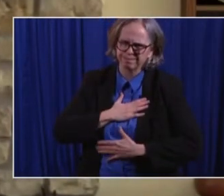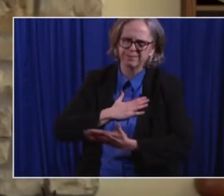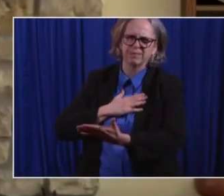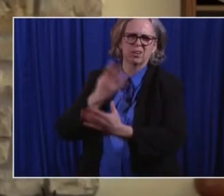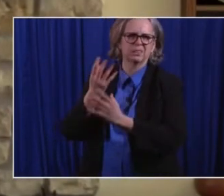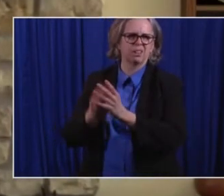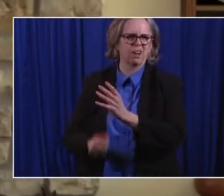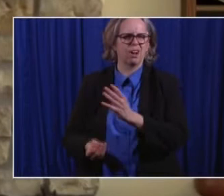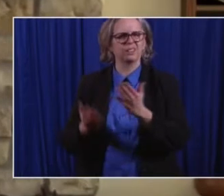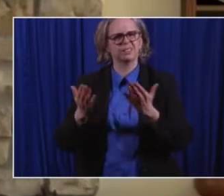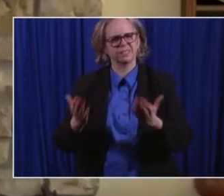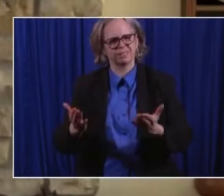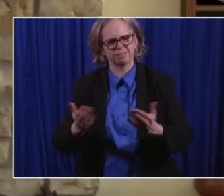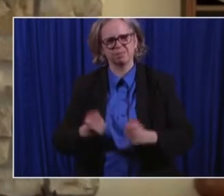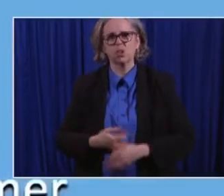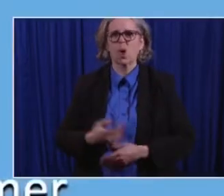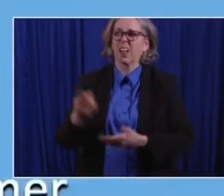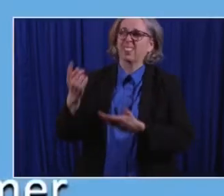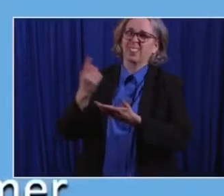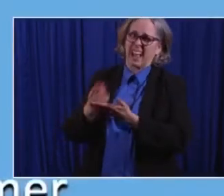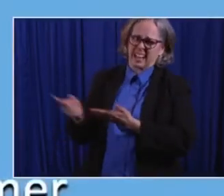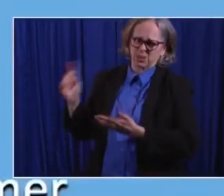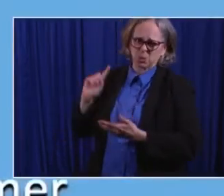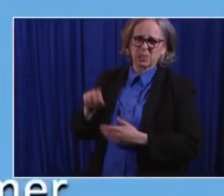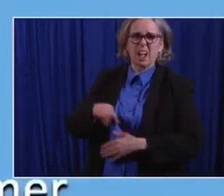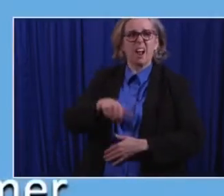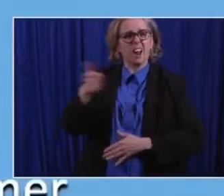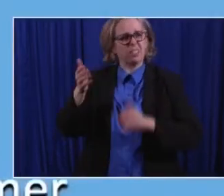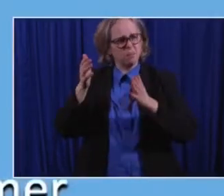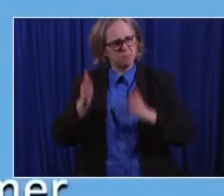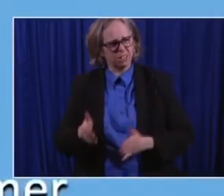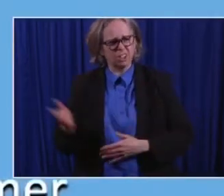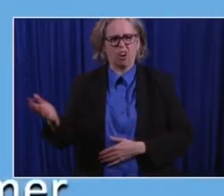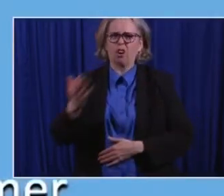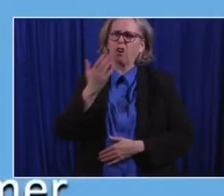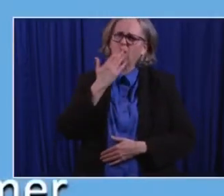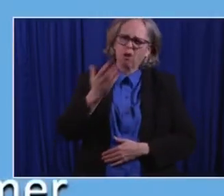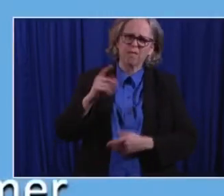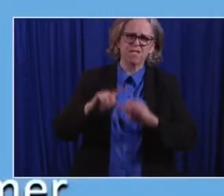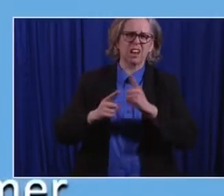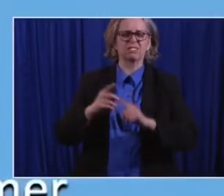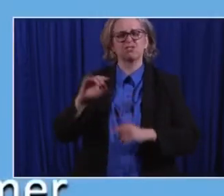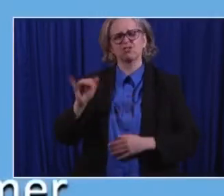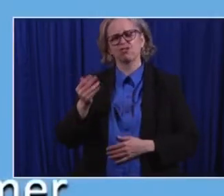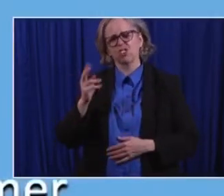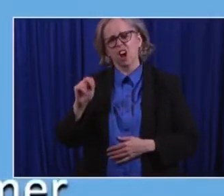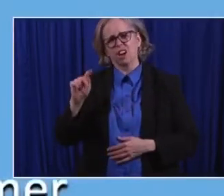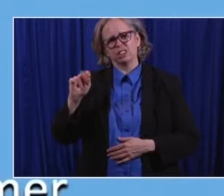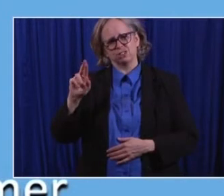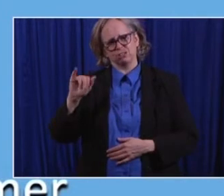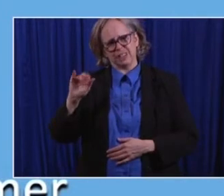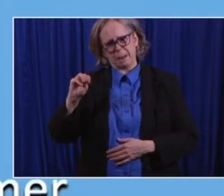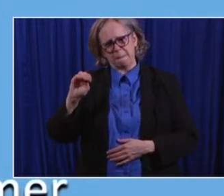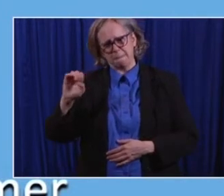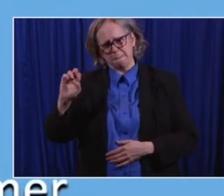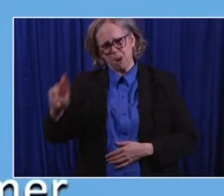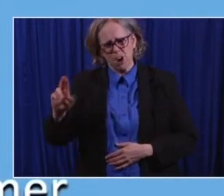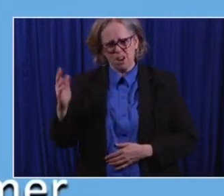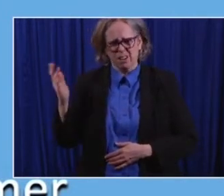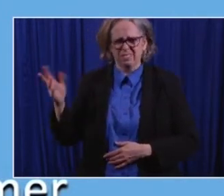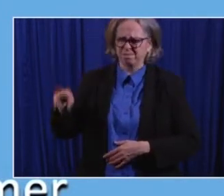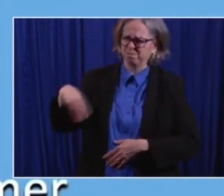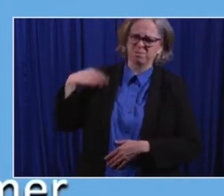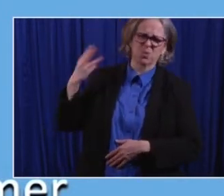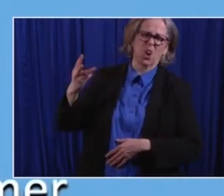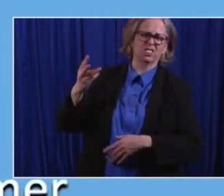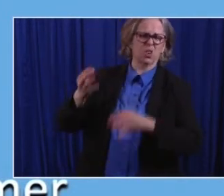Last week, Fran and I also lost our good friend, John Trimmer, Washington Courthouse. We've known John for many, many years.